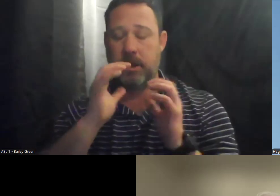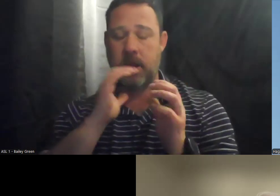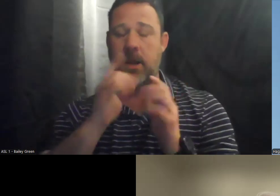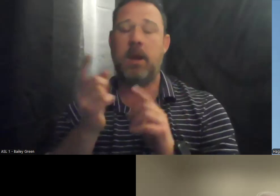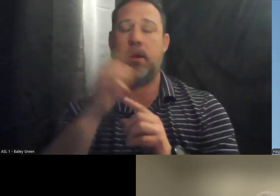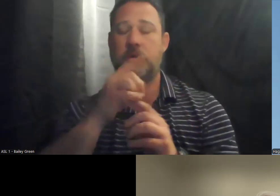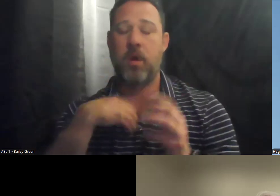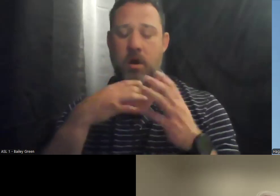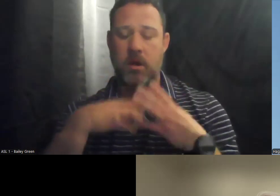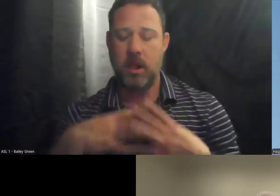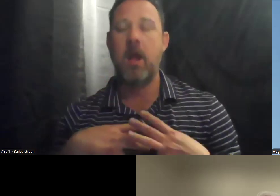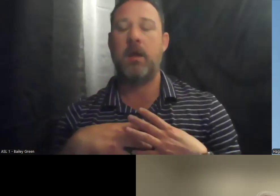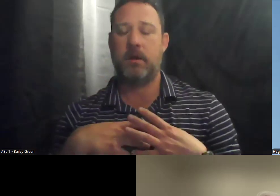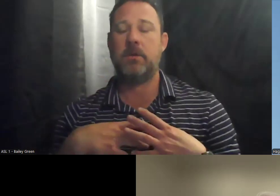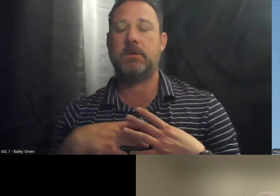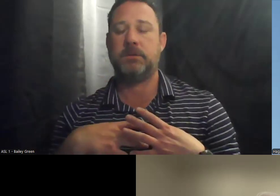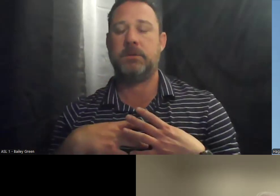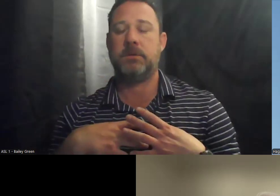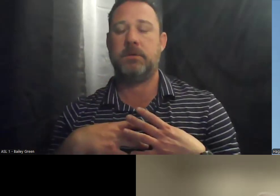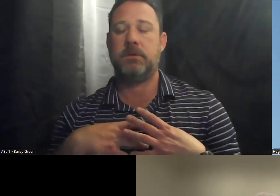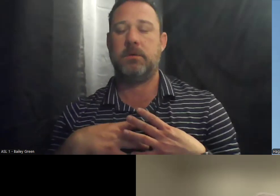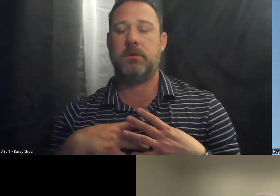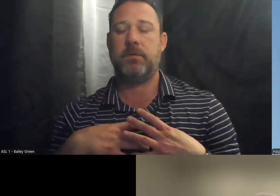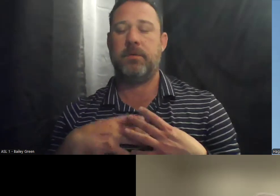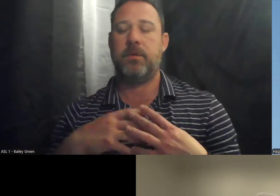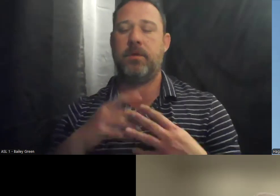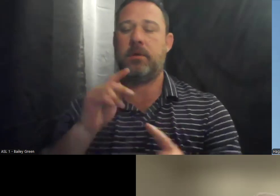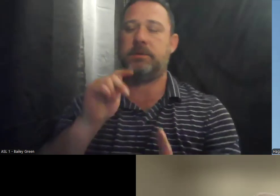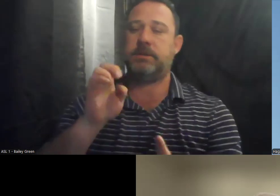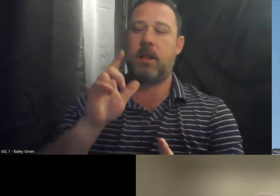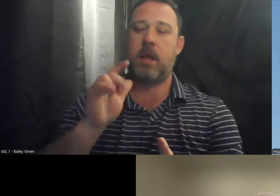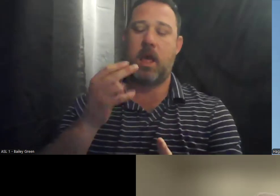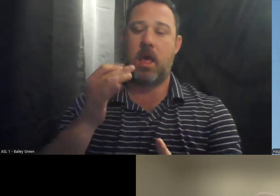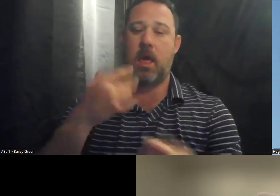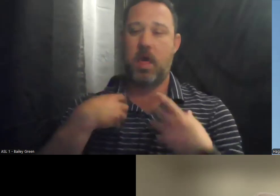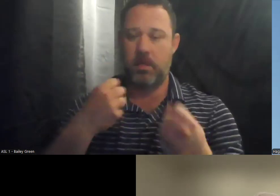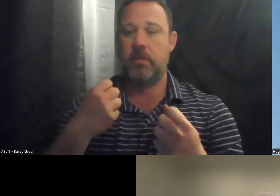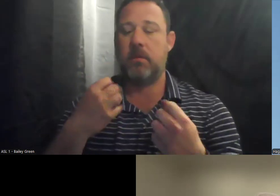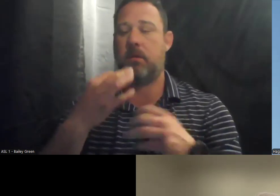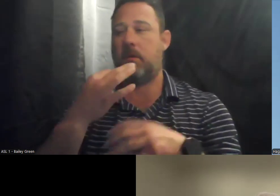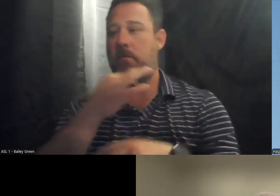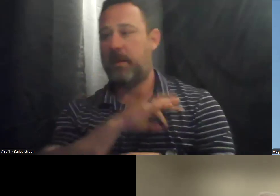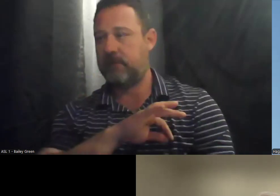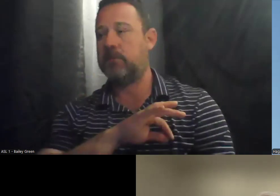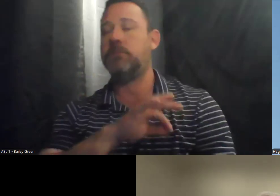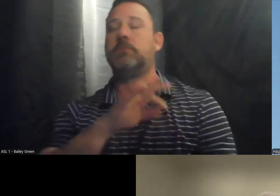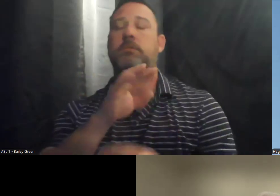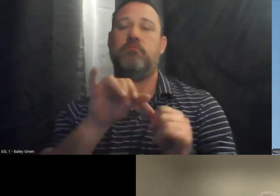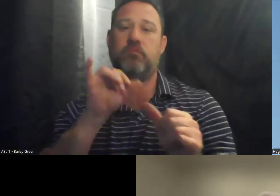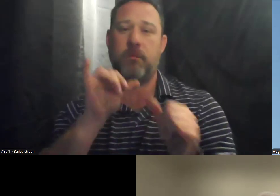to our clients too is the telehealth benefits and making sure that those remain